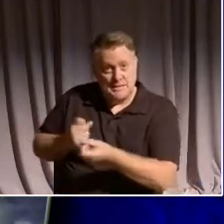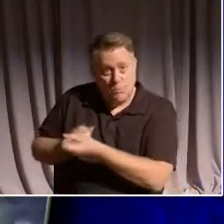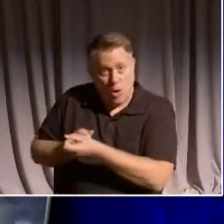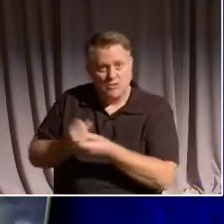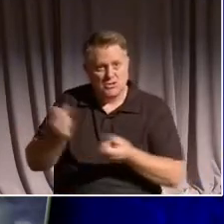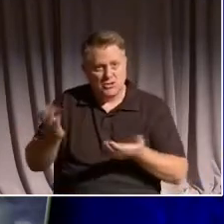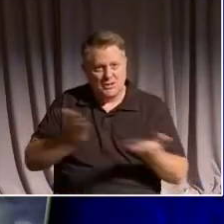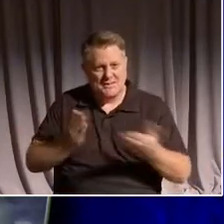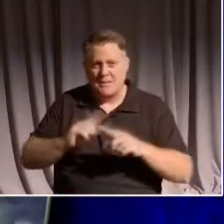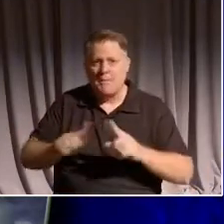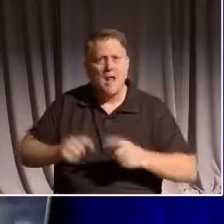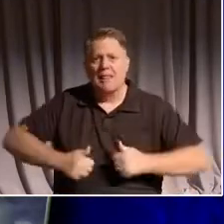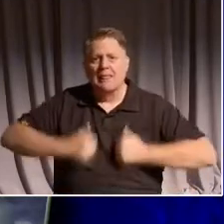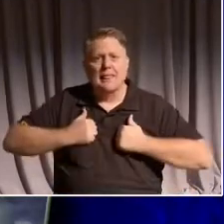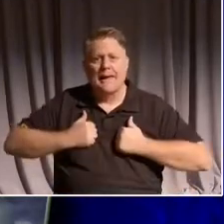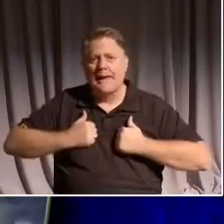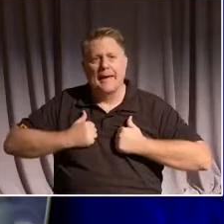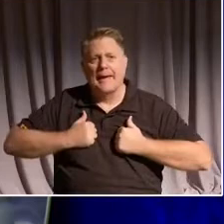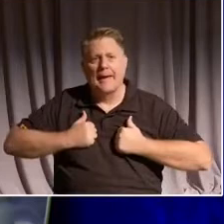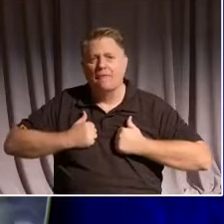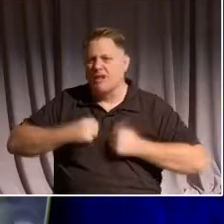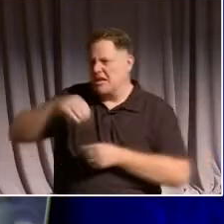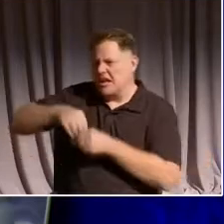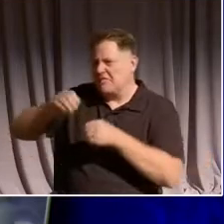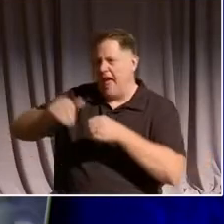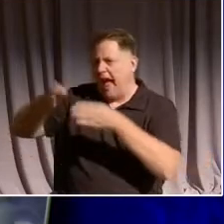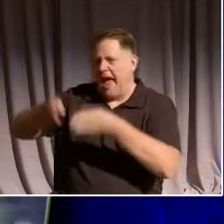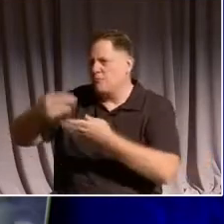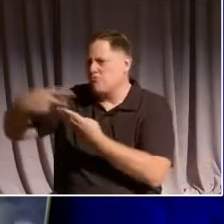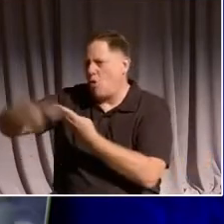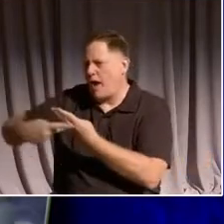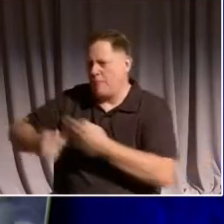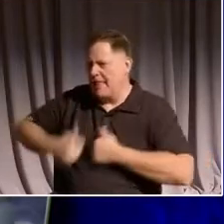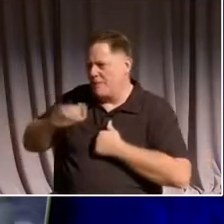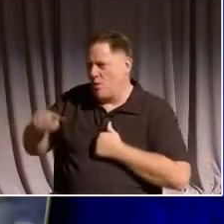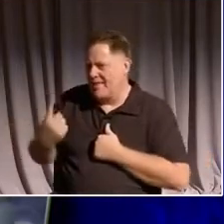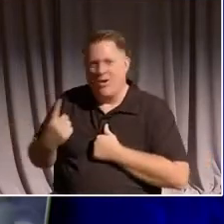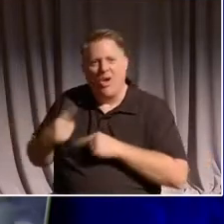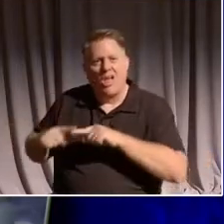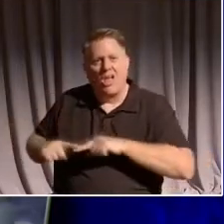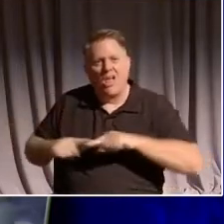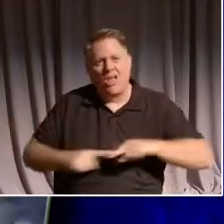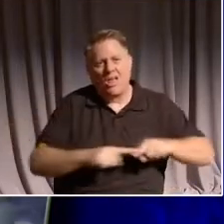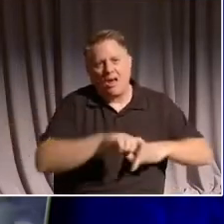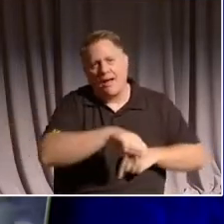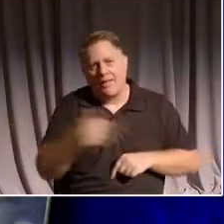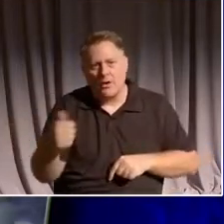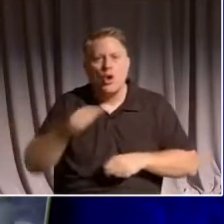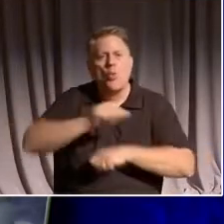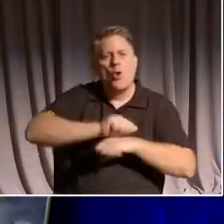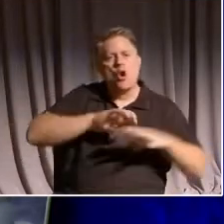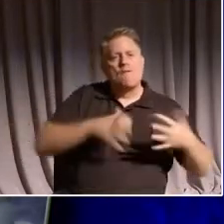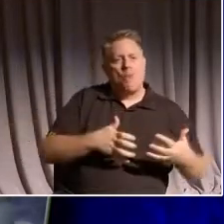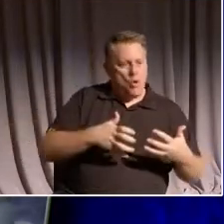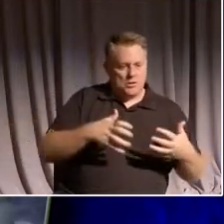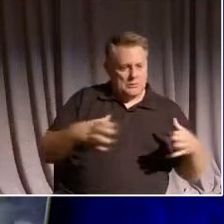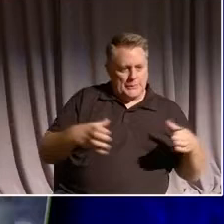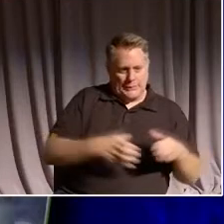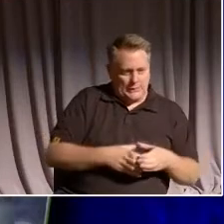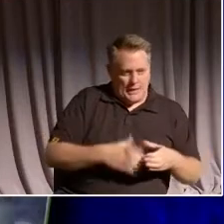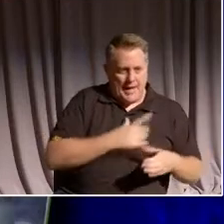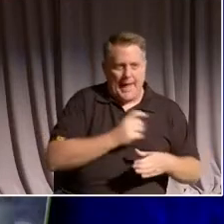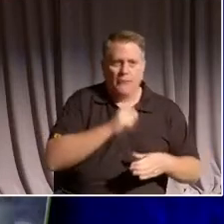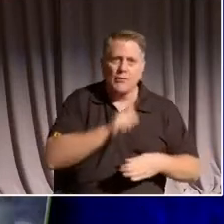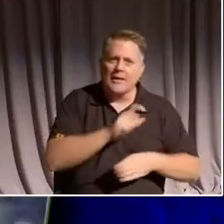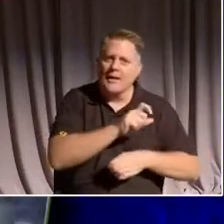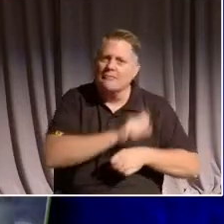really don't live in silos of different programs. We've also talked about a lot of very important workforce issues and the tremendous